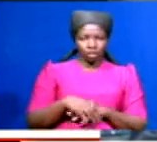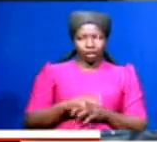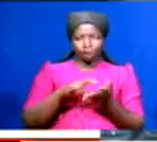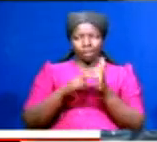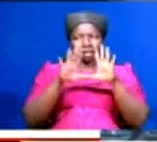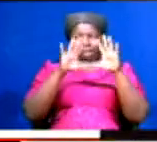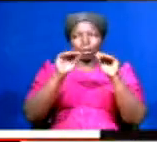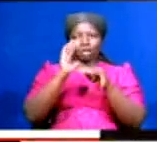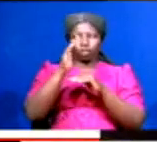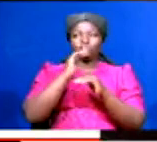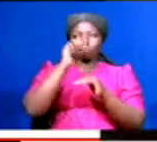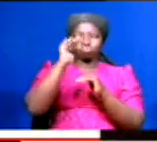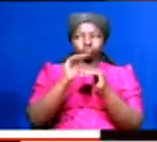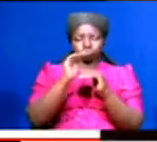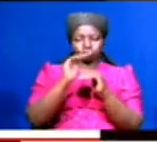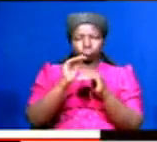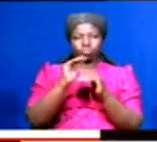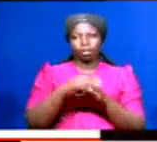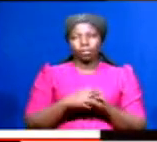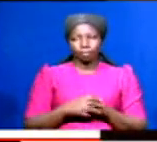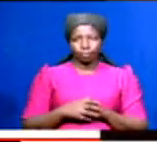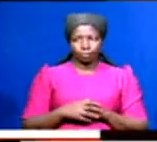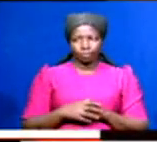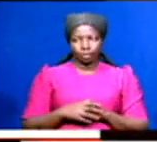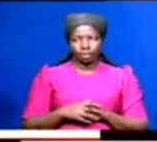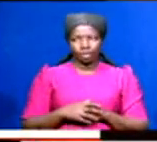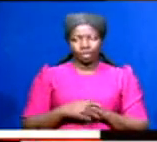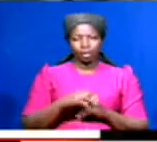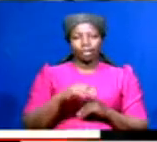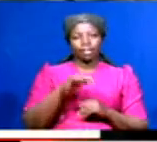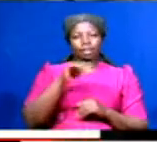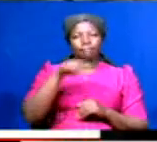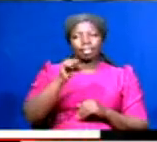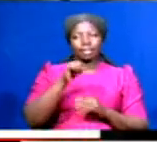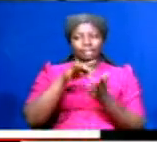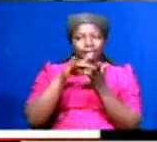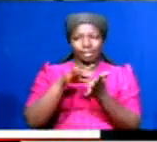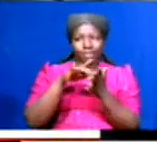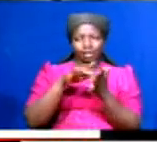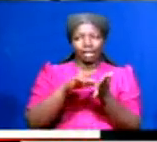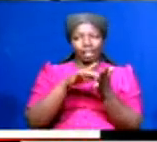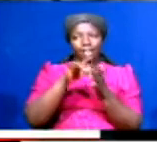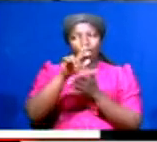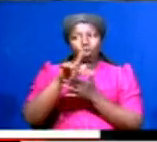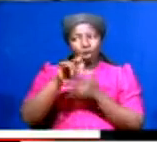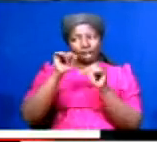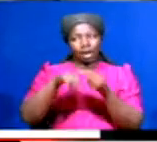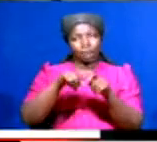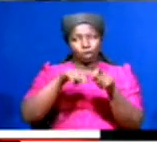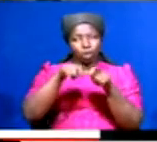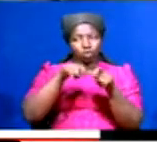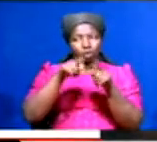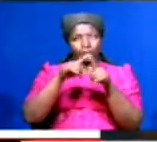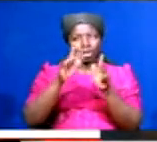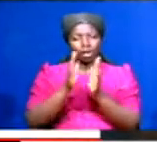to fit within the law. Dr. Kiptoo insists the debt is sustainable, but with high risk of distress, noting